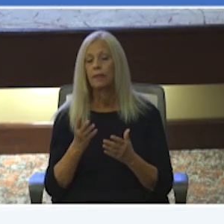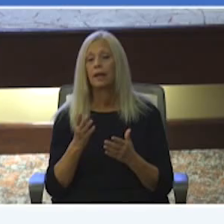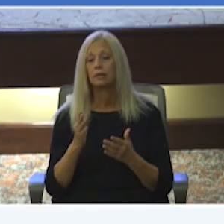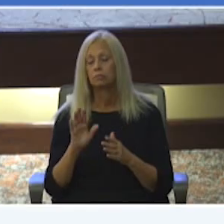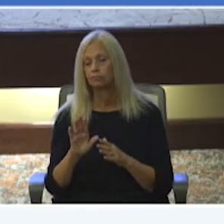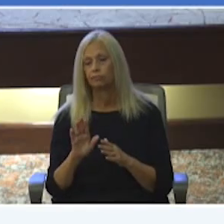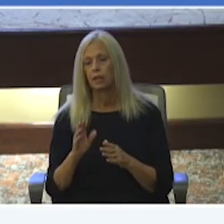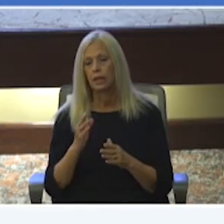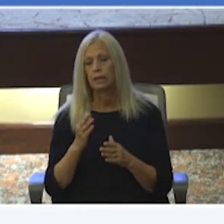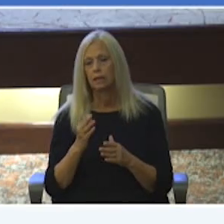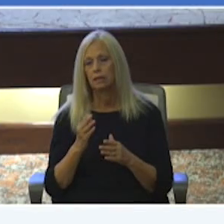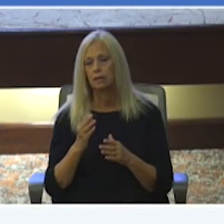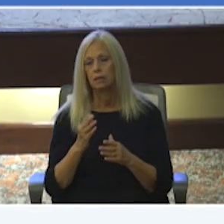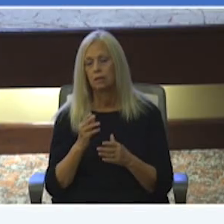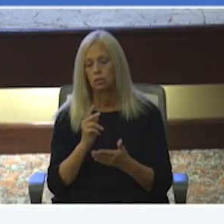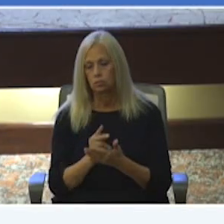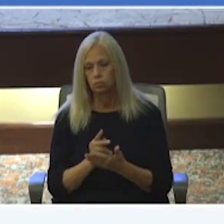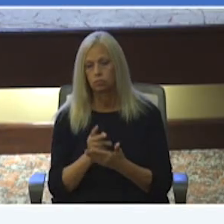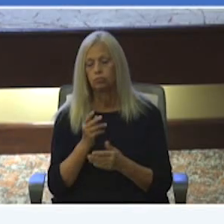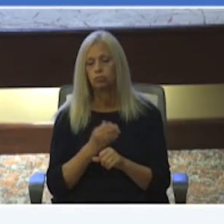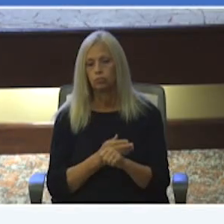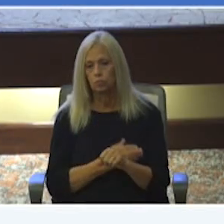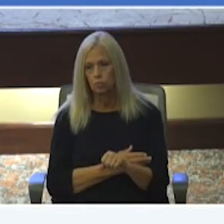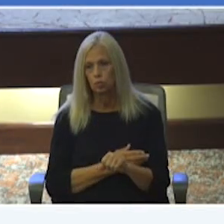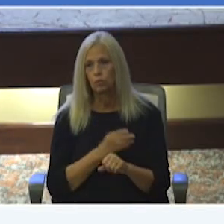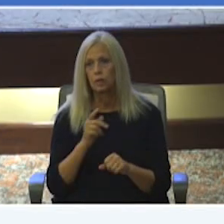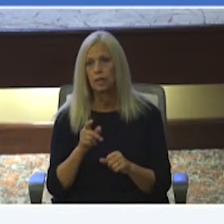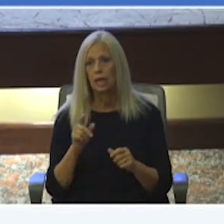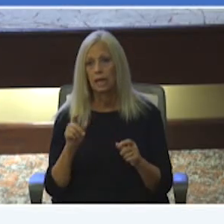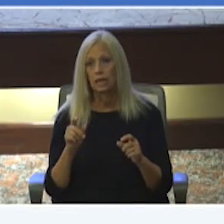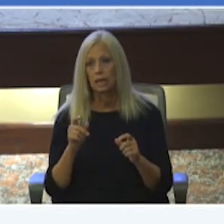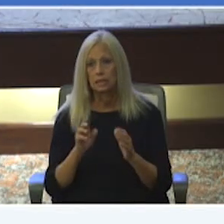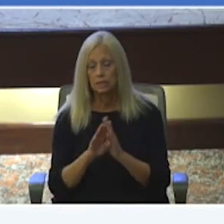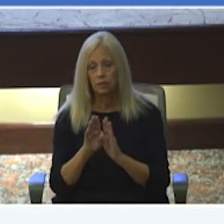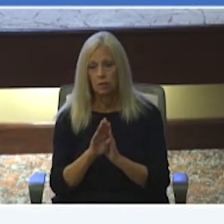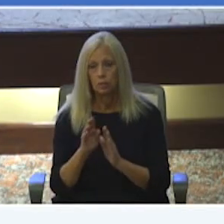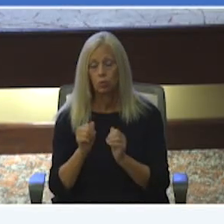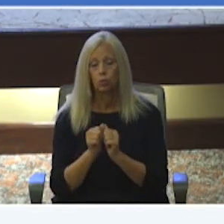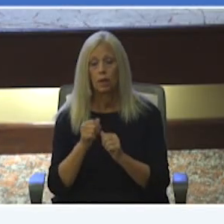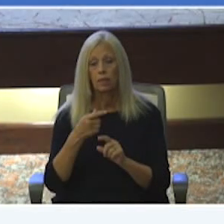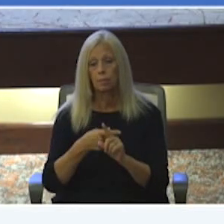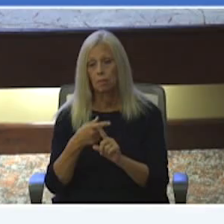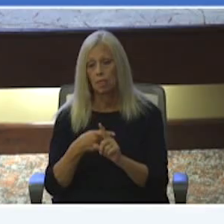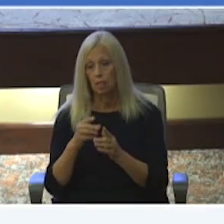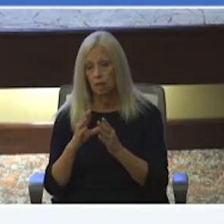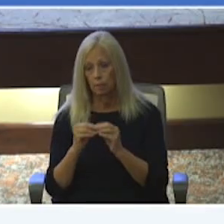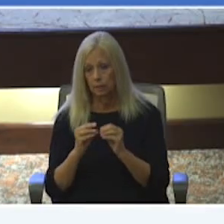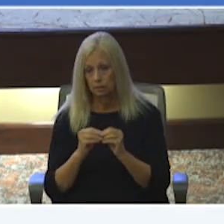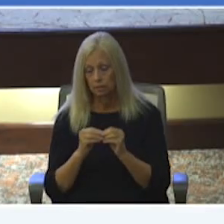did review this with our development monthly meeting with the developers group.